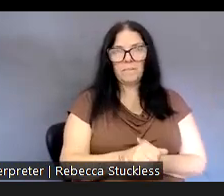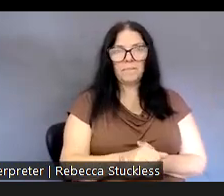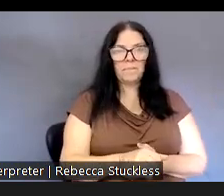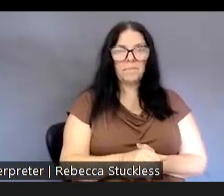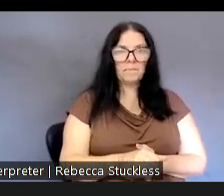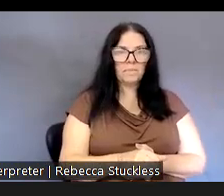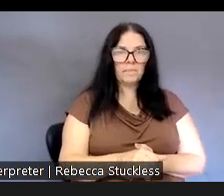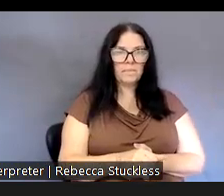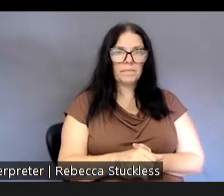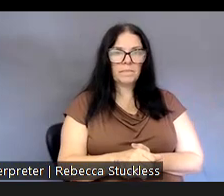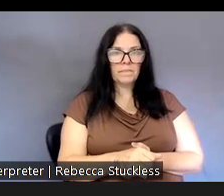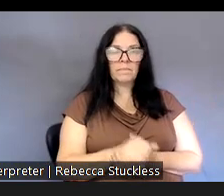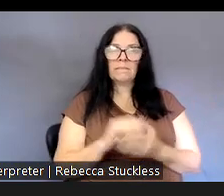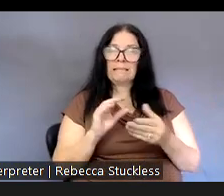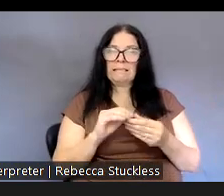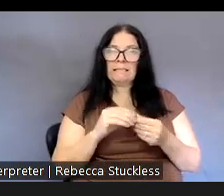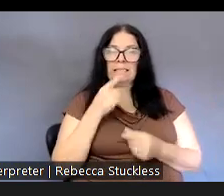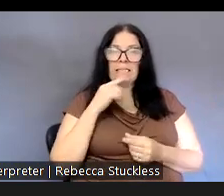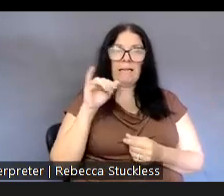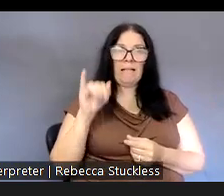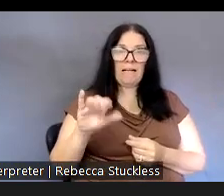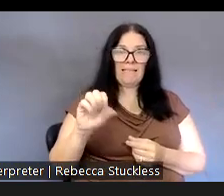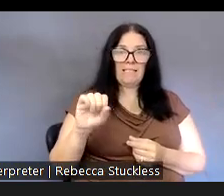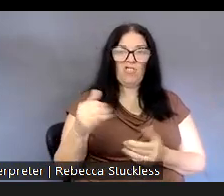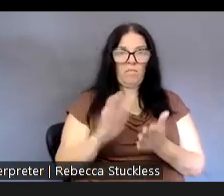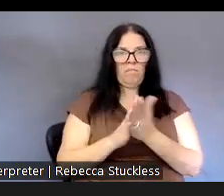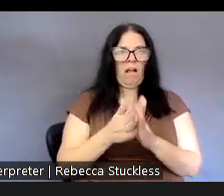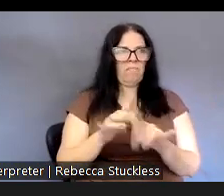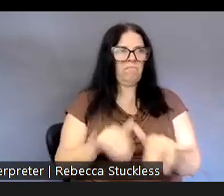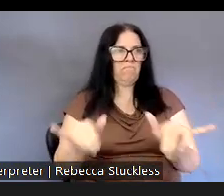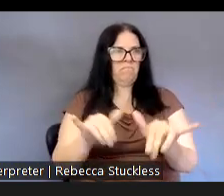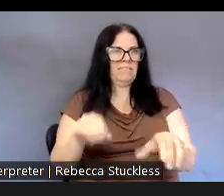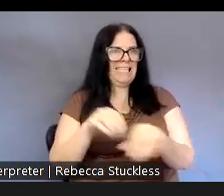maintains that this is becoming the status quo in counseling and therapy.